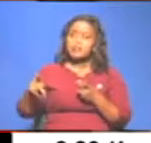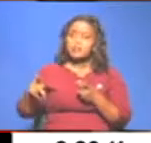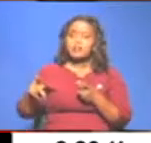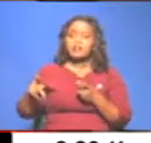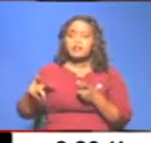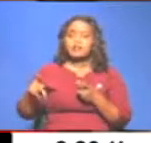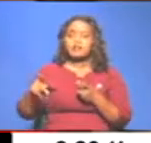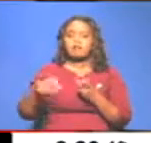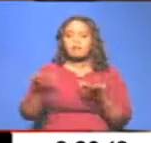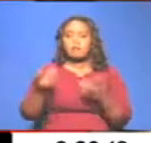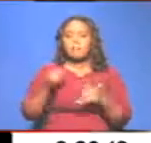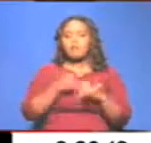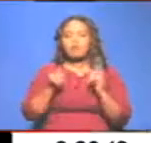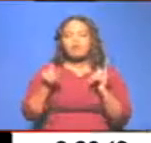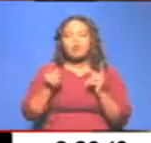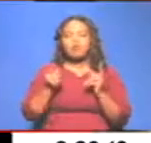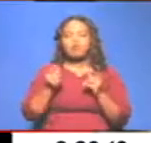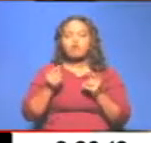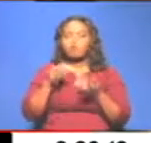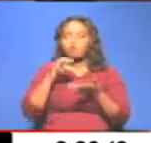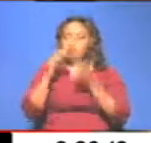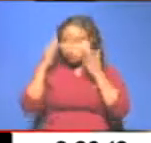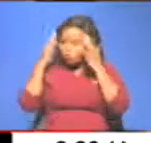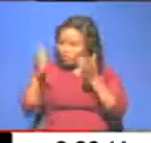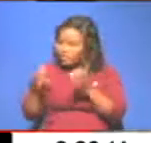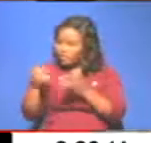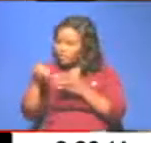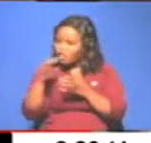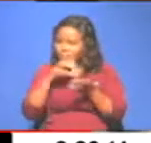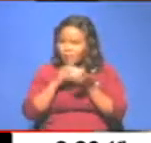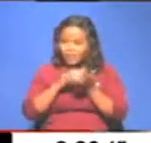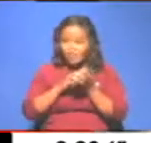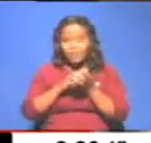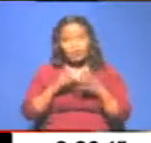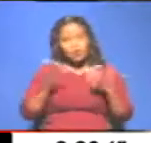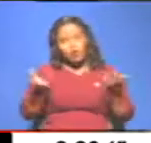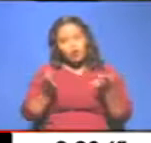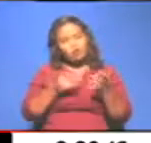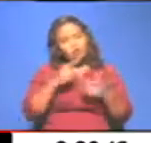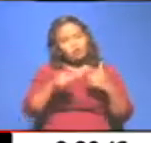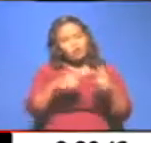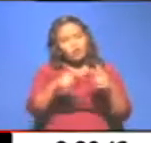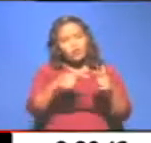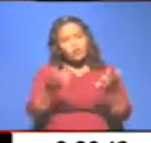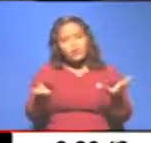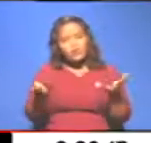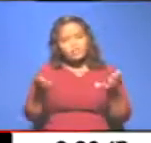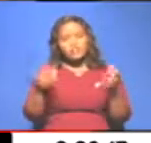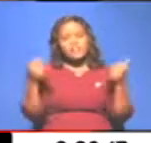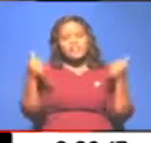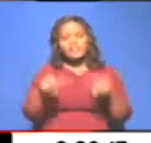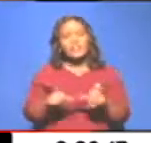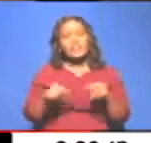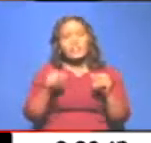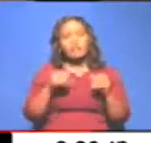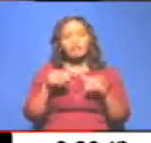from further handling this matter or continuing with it in any shape or form